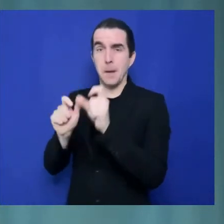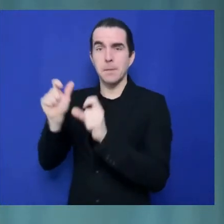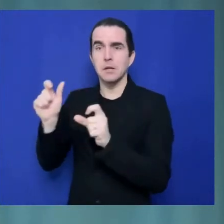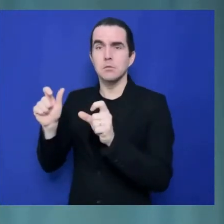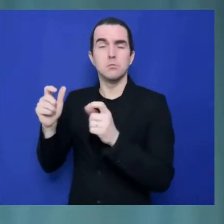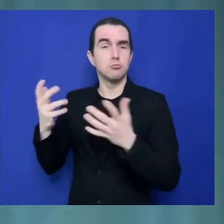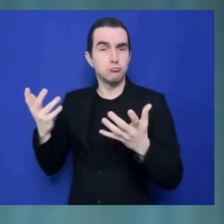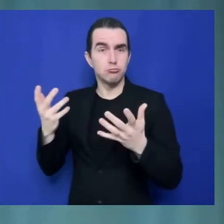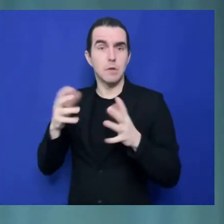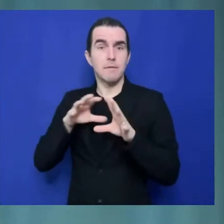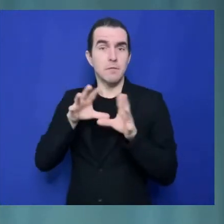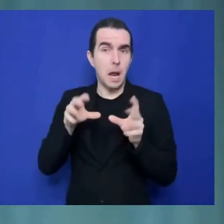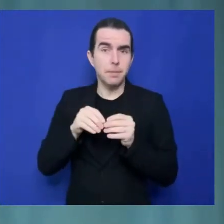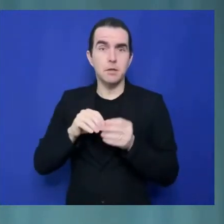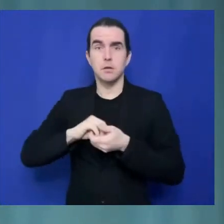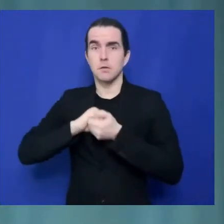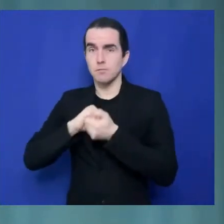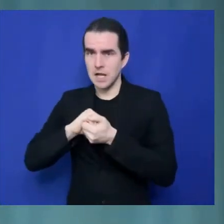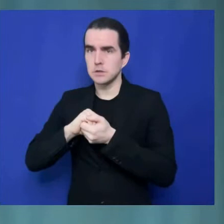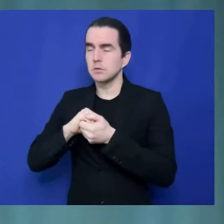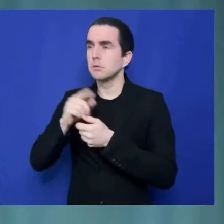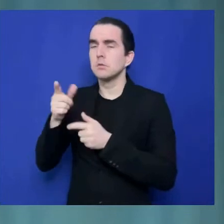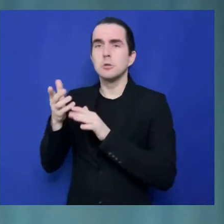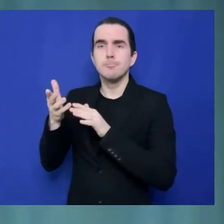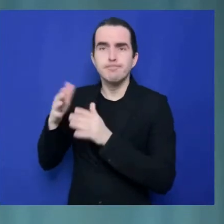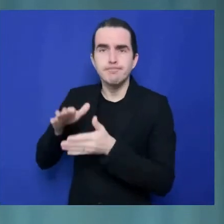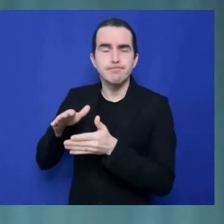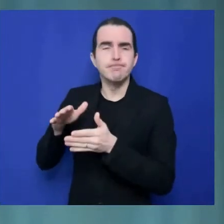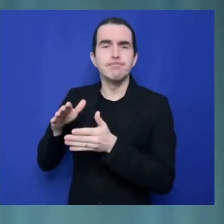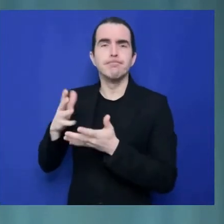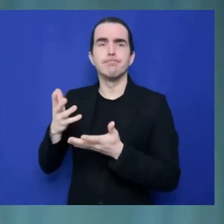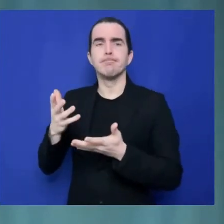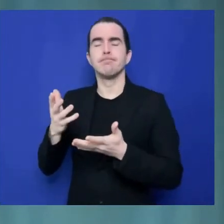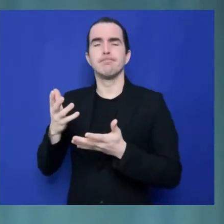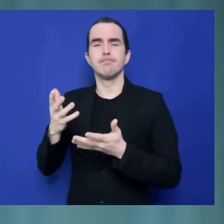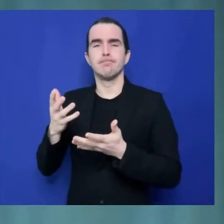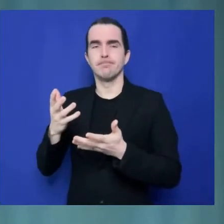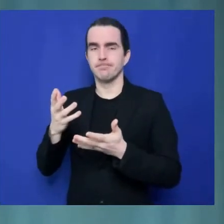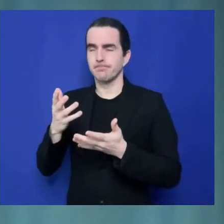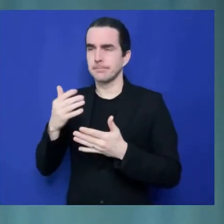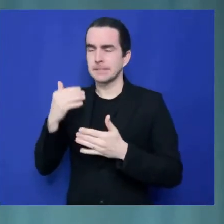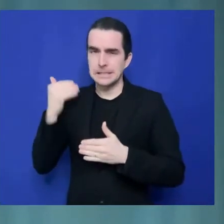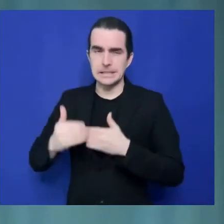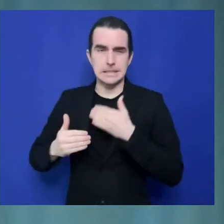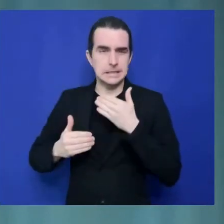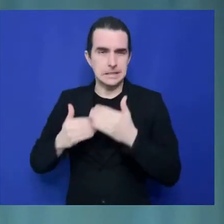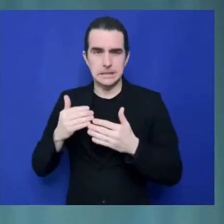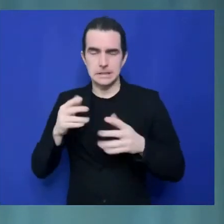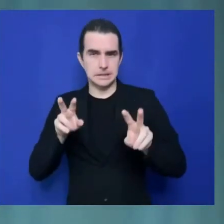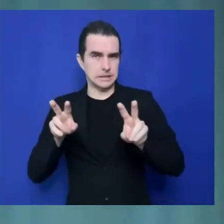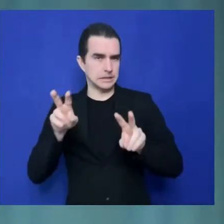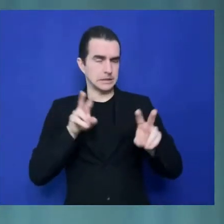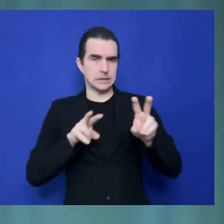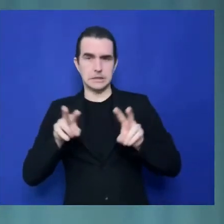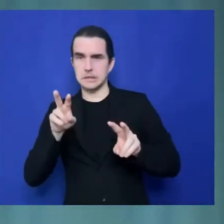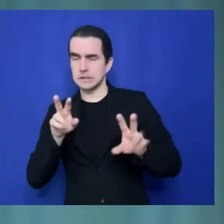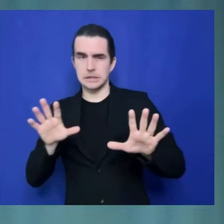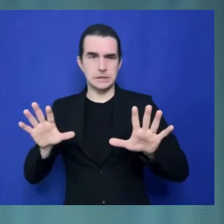together virtually last year, absolutely nothing beats seeing you all here in the